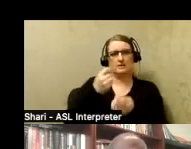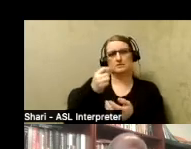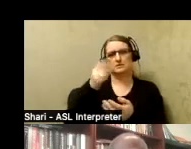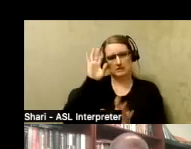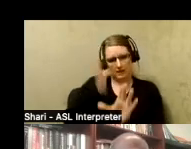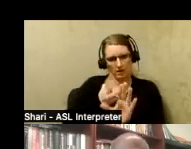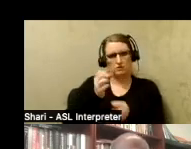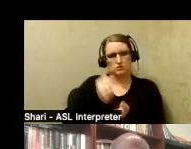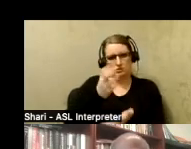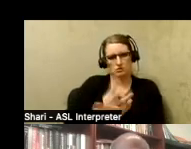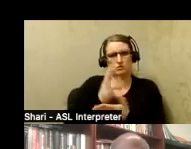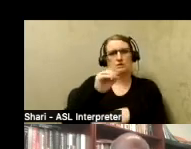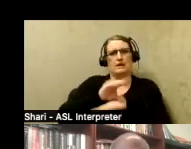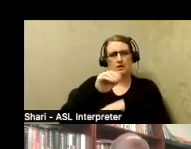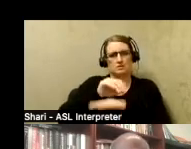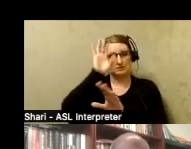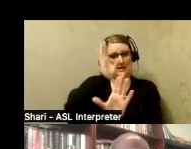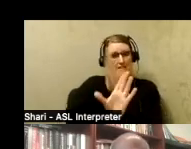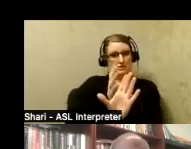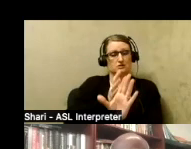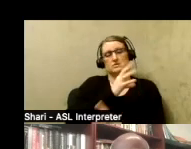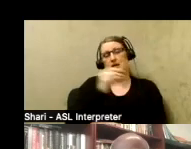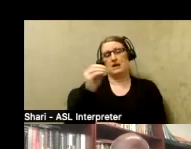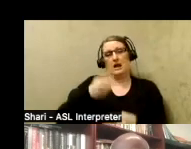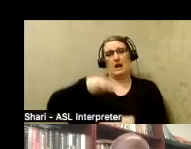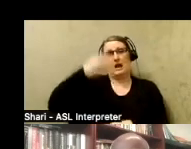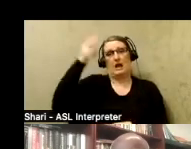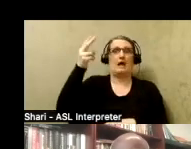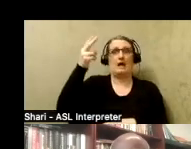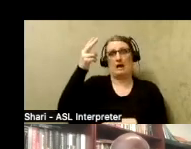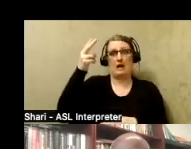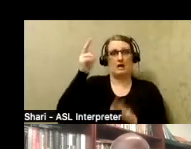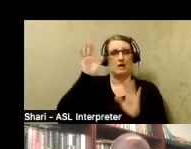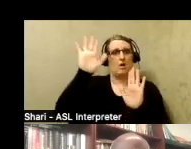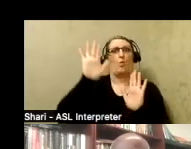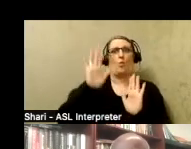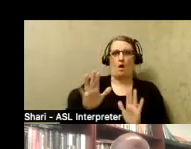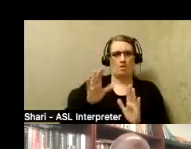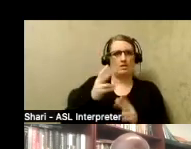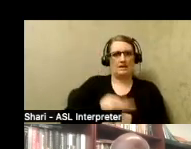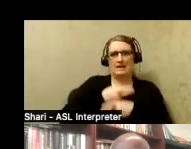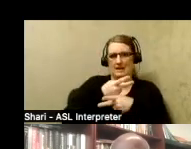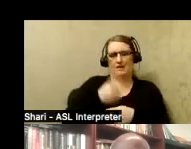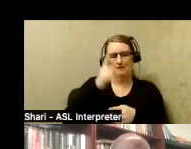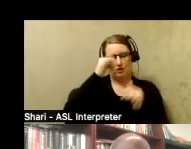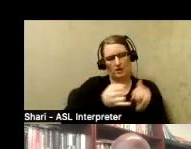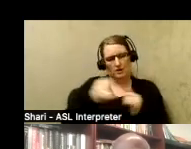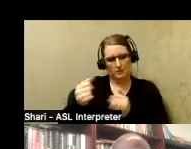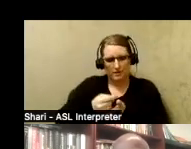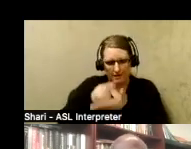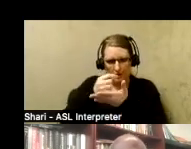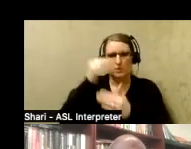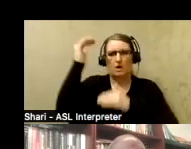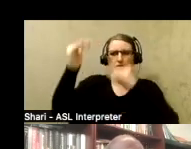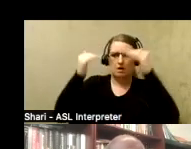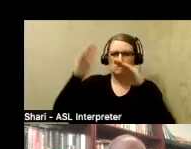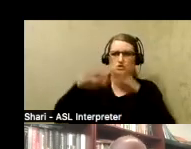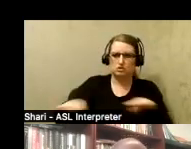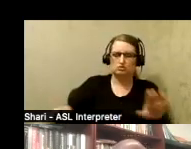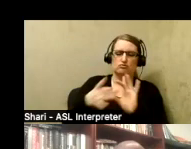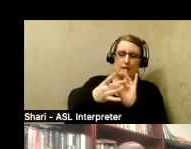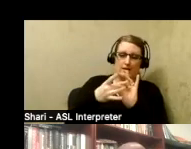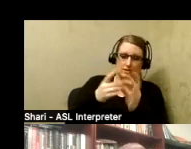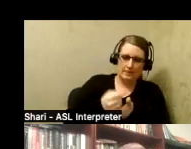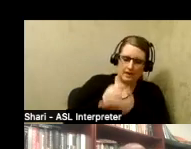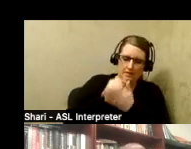workers, counselors, and psychiatrists that provides high-quality mental health care, including individual therapy for adults and children, relationship therapy,